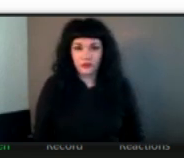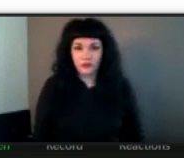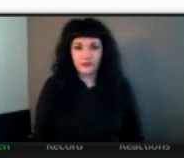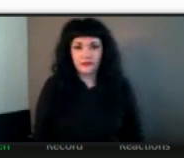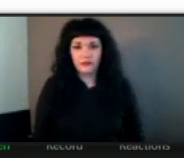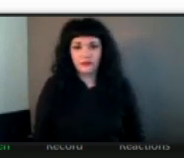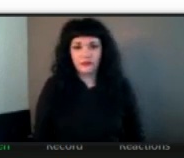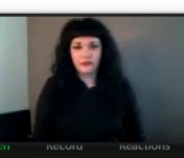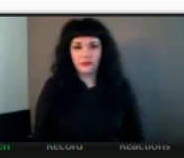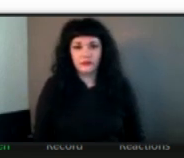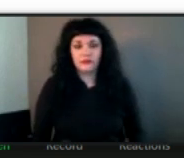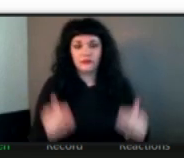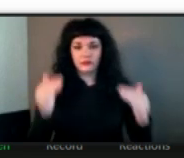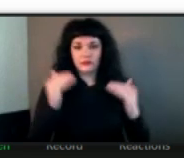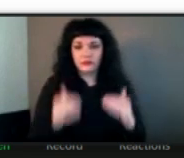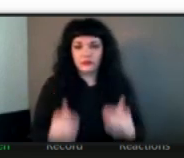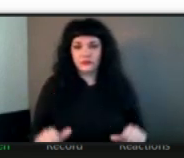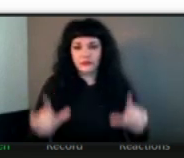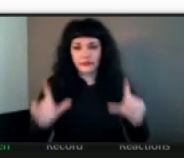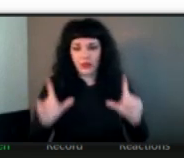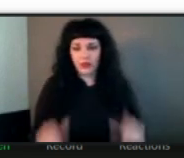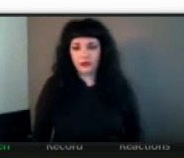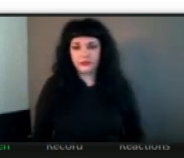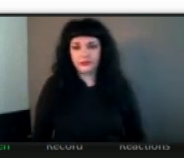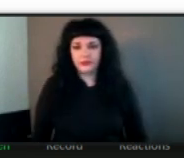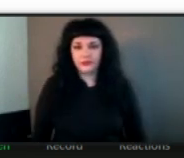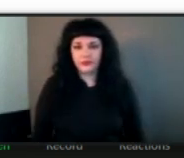All right, next slide.